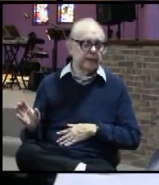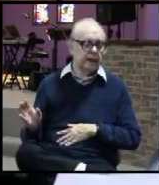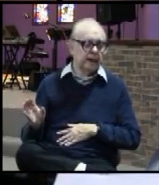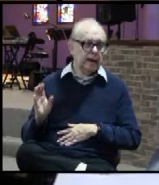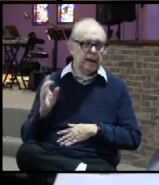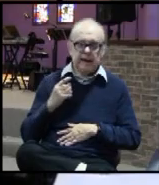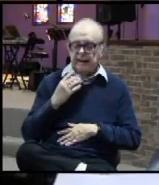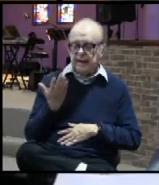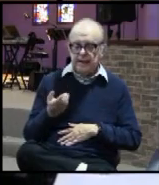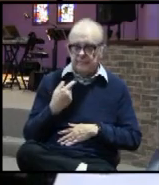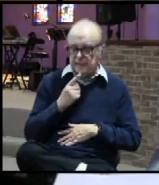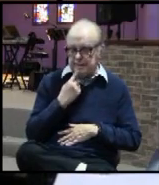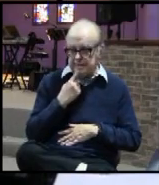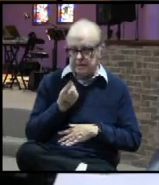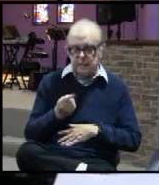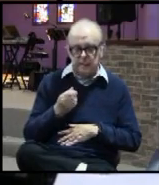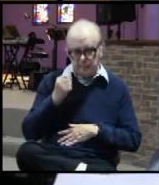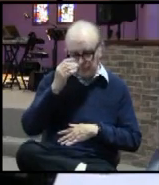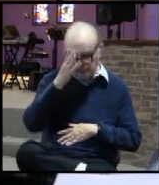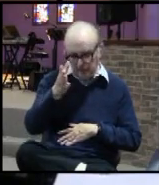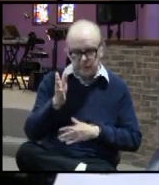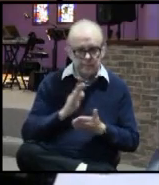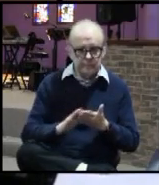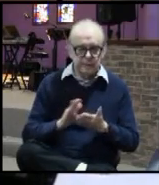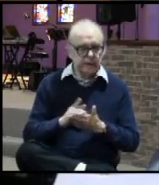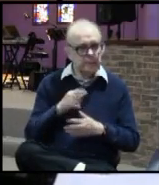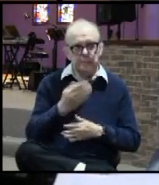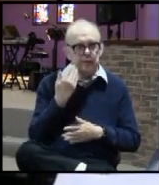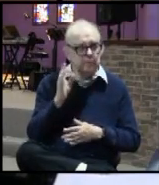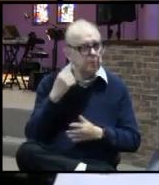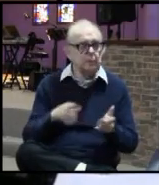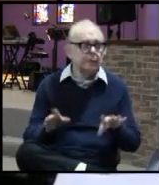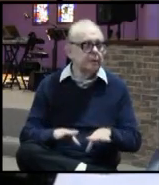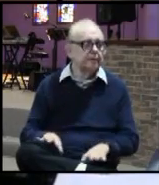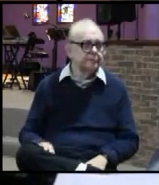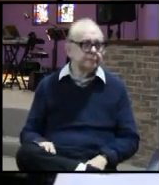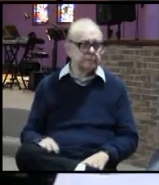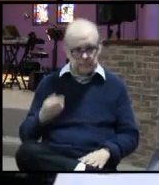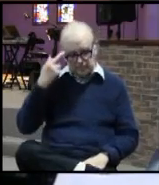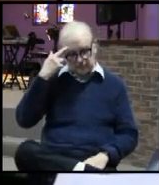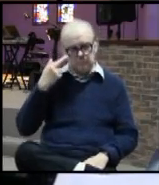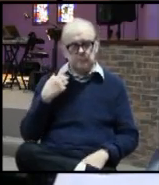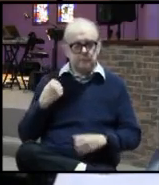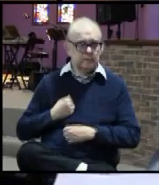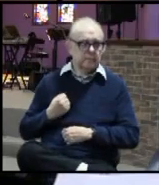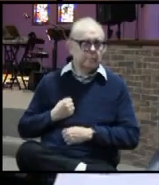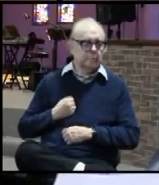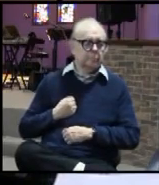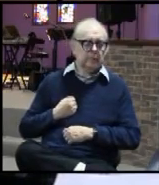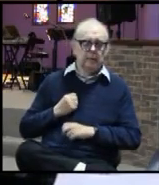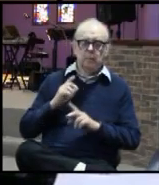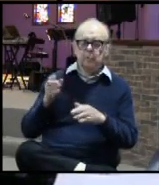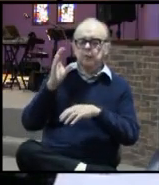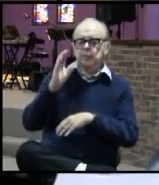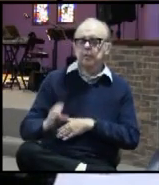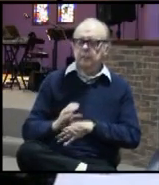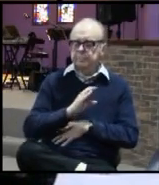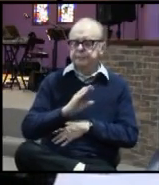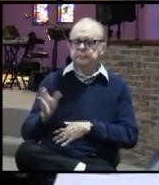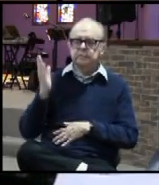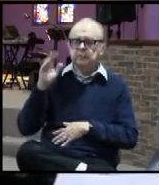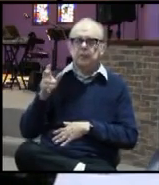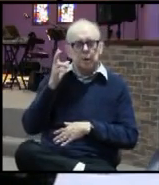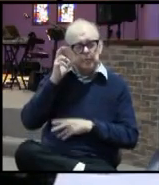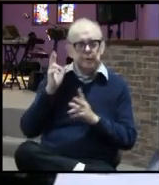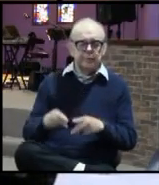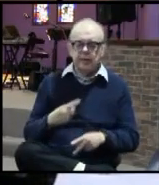them." They don't know what they're doing. Amen. That Roman soldier at the foot of the cross never heard that. He never heard anybody